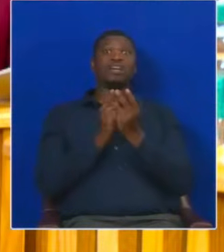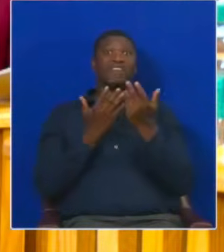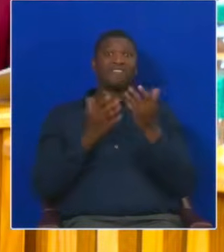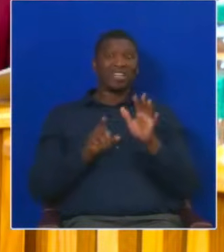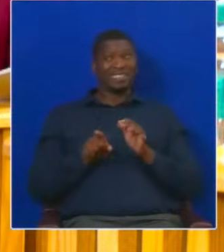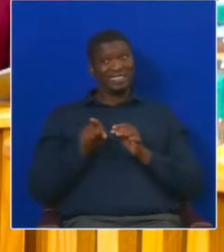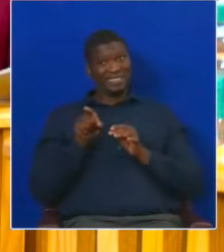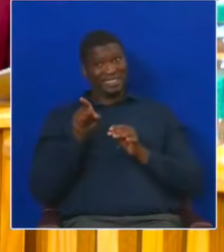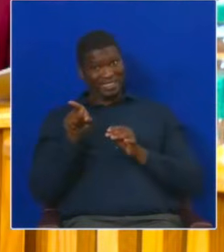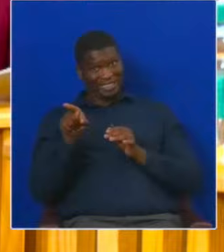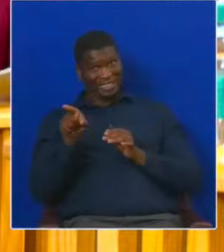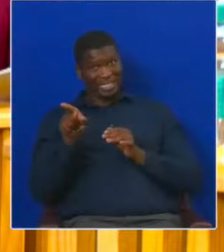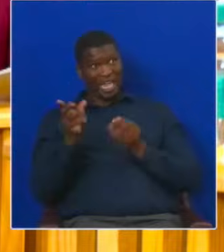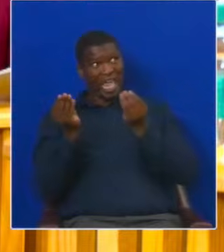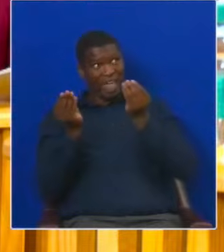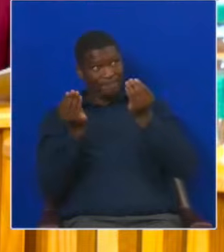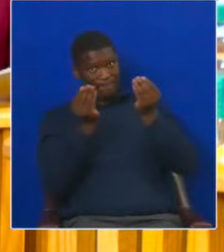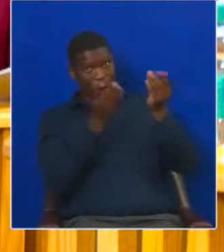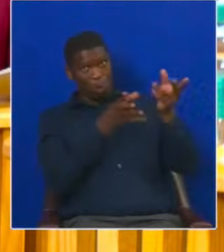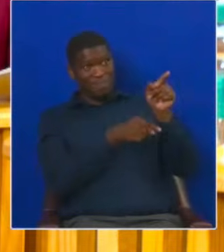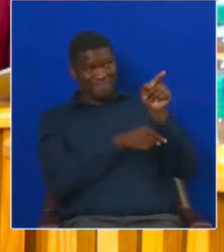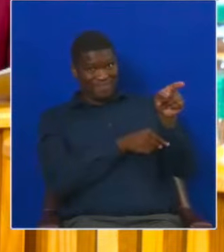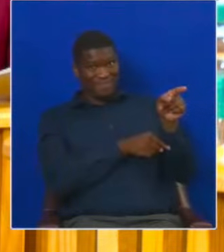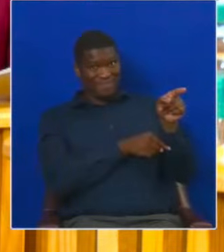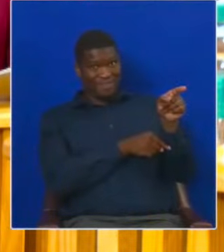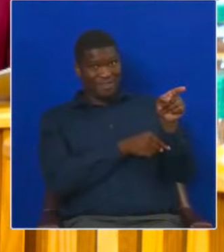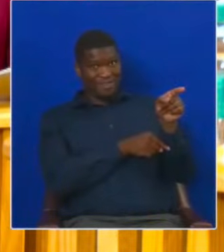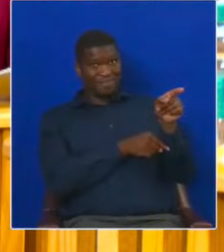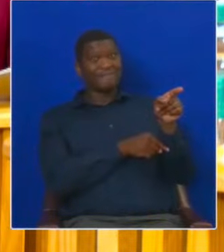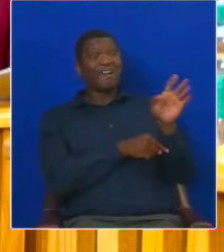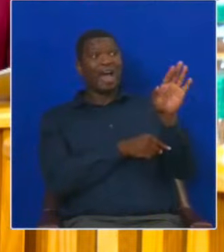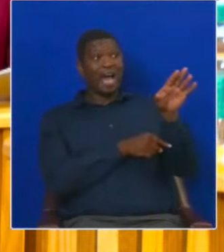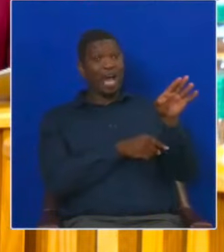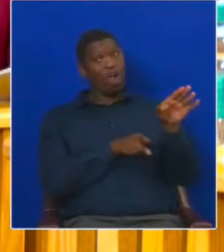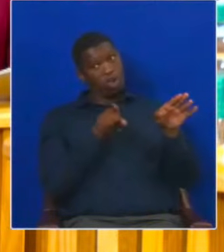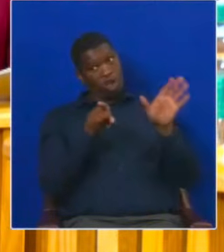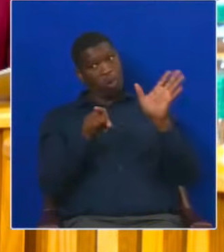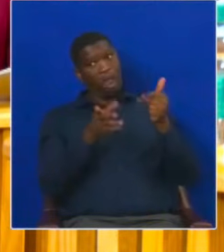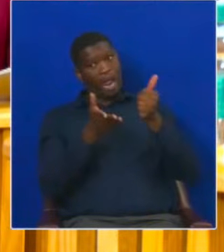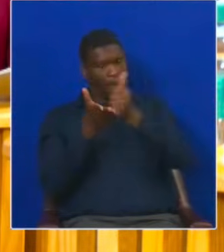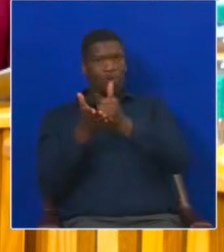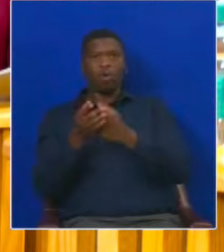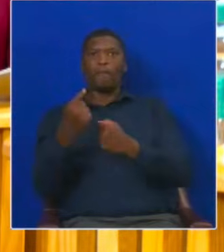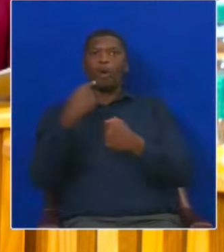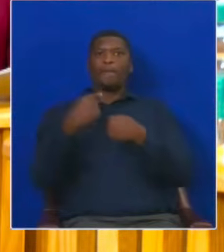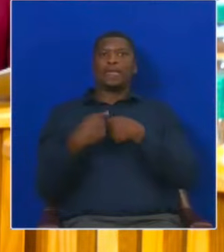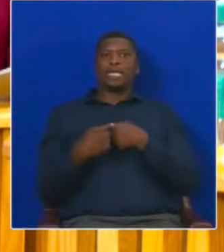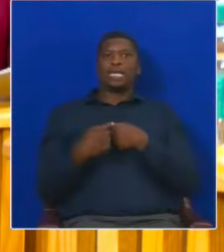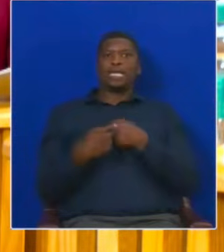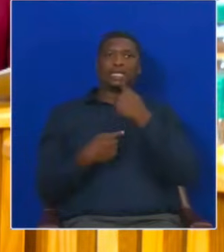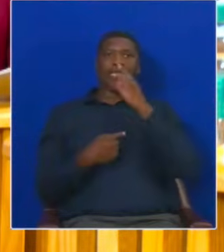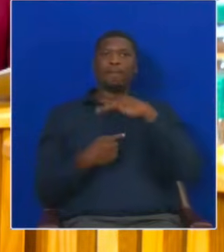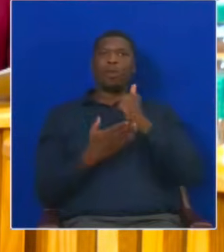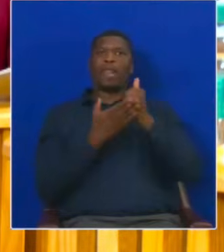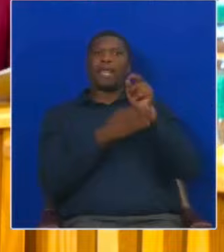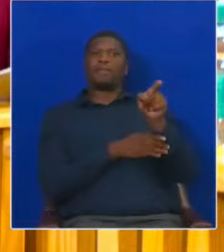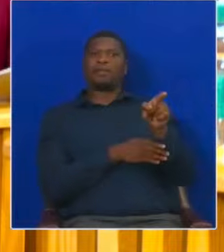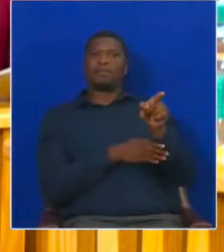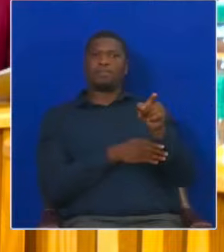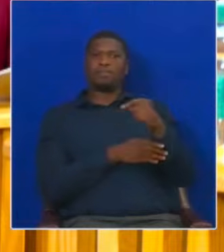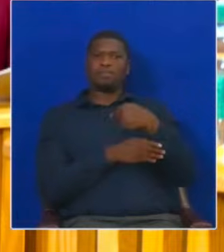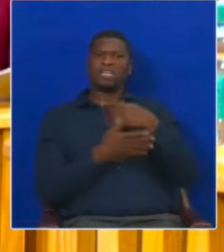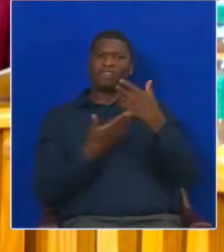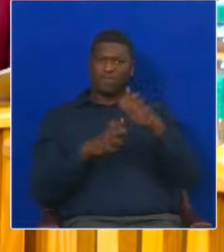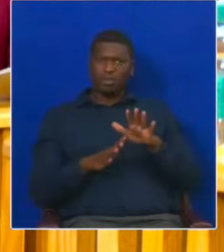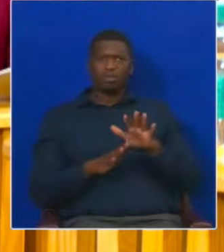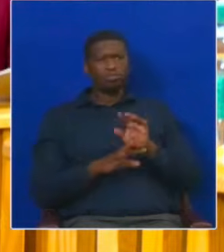African male, "He will assist you," pointing at me. I then greeted the said